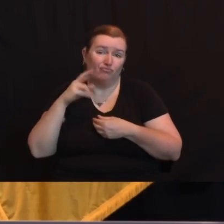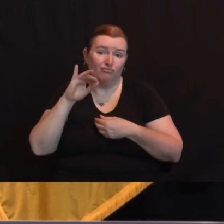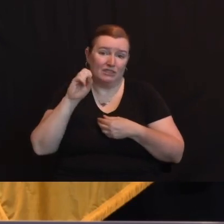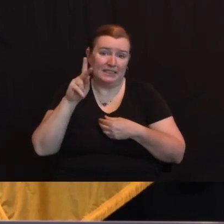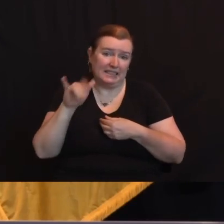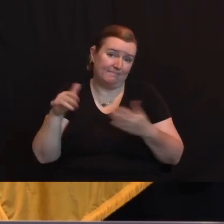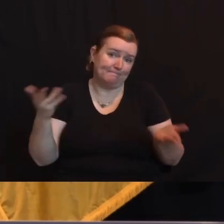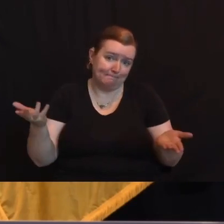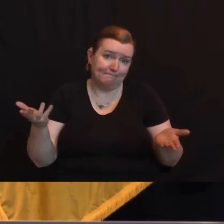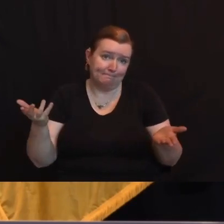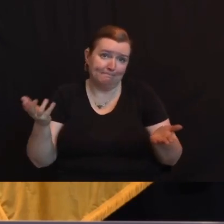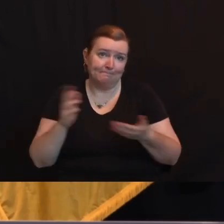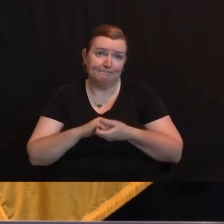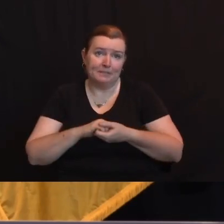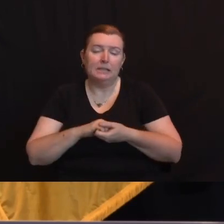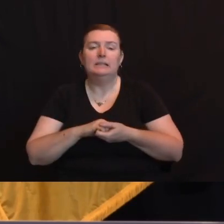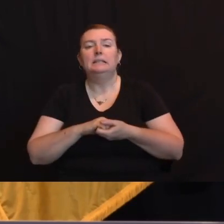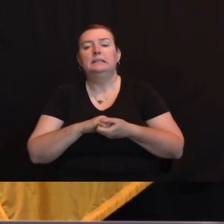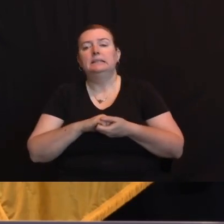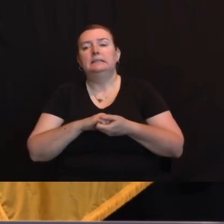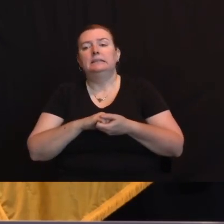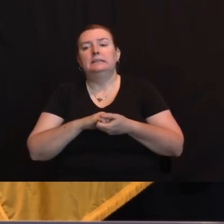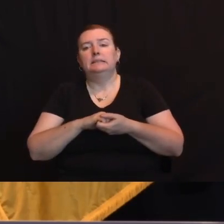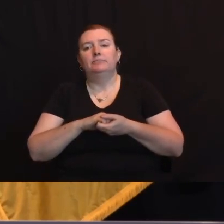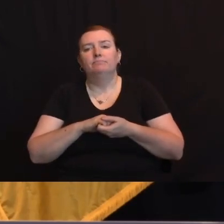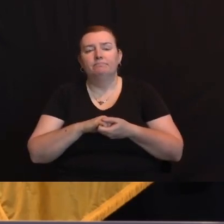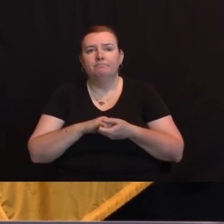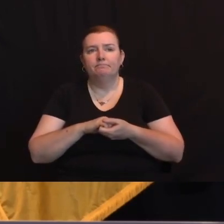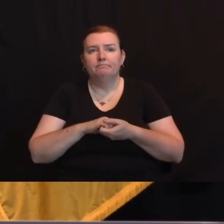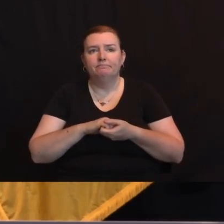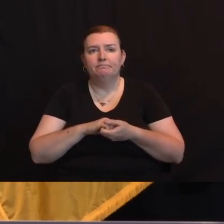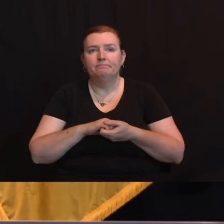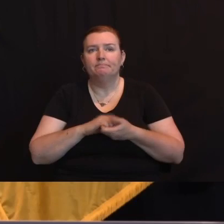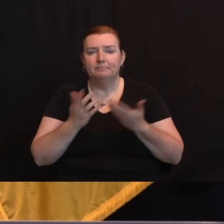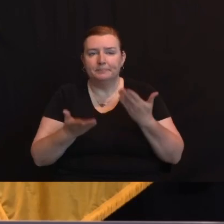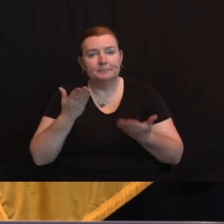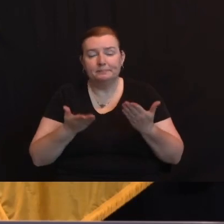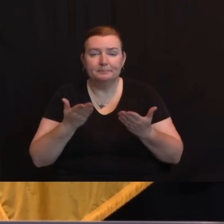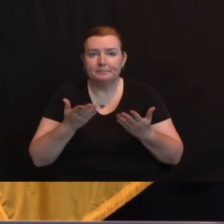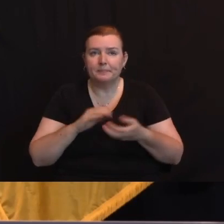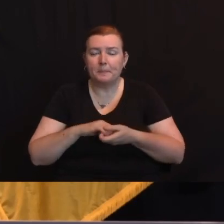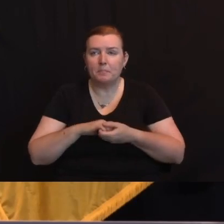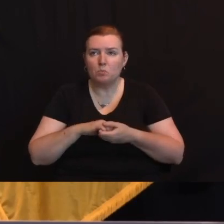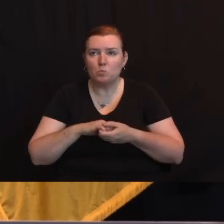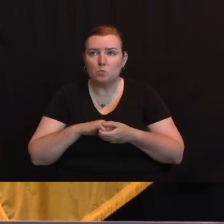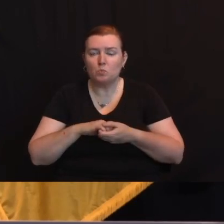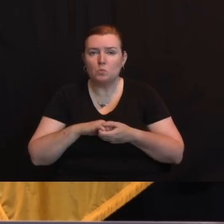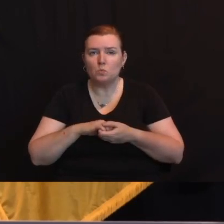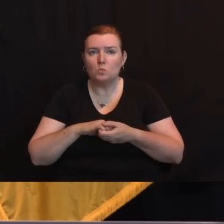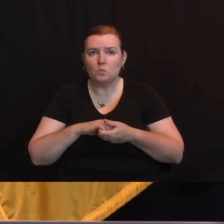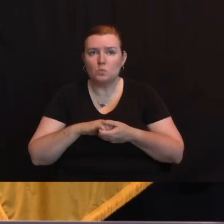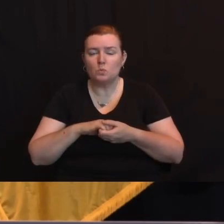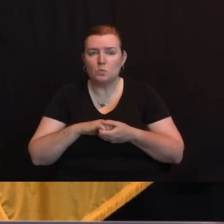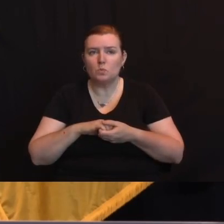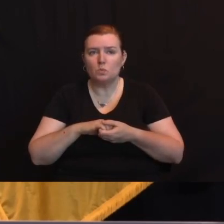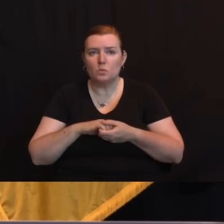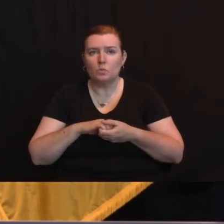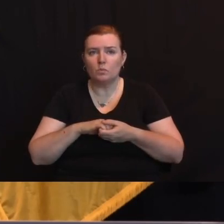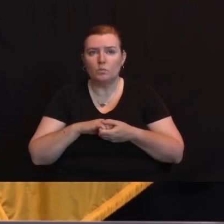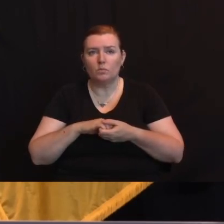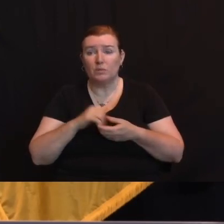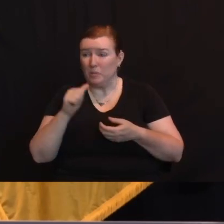drinks brought to the table a lot sooner and more clearly than we can see congregating around a bar. Judy,